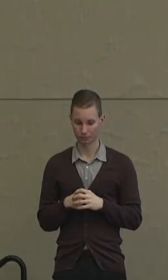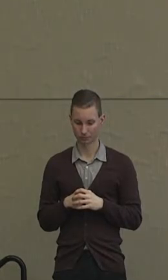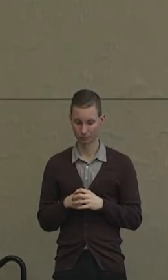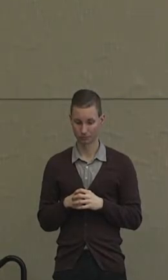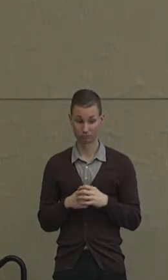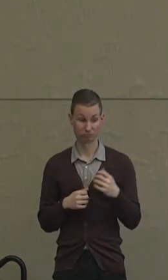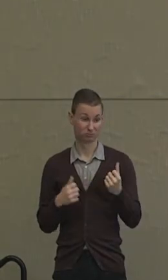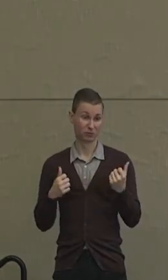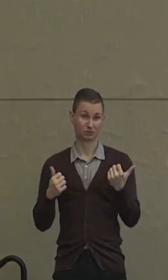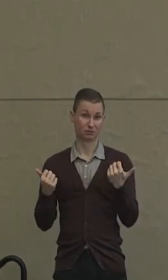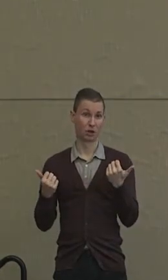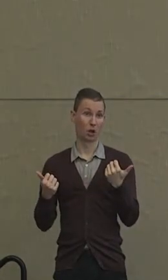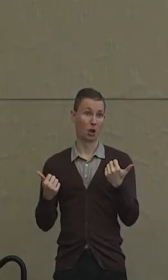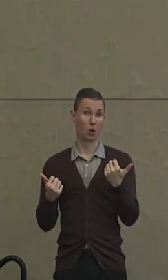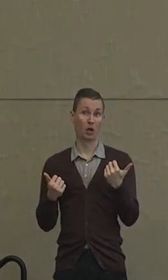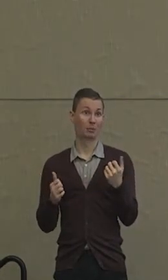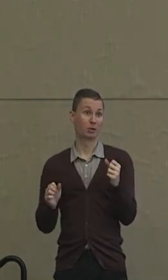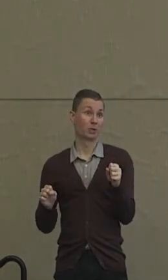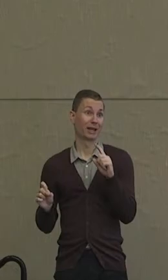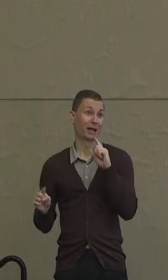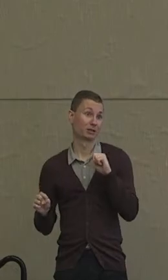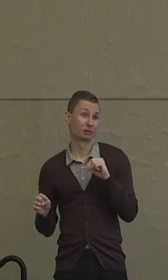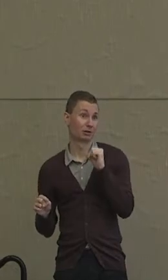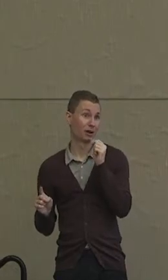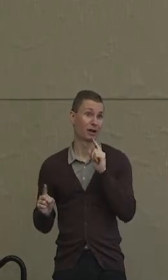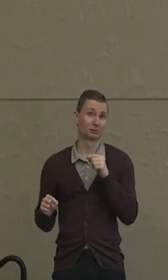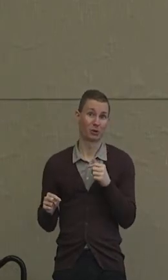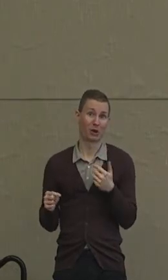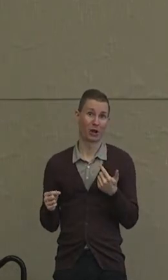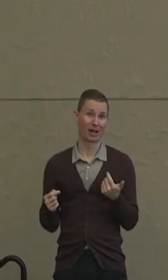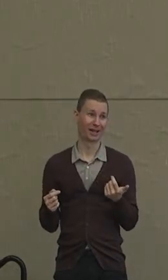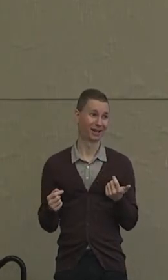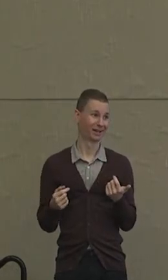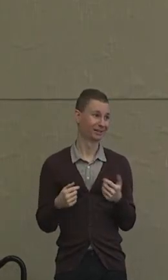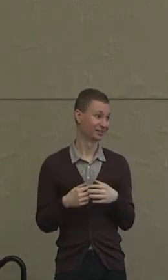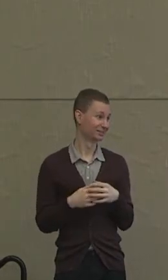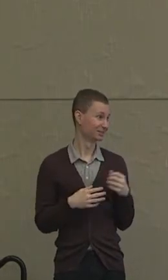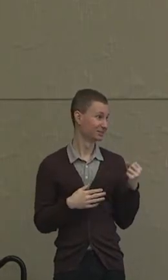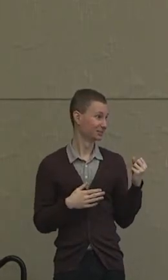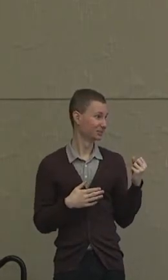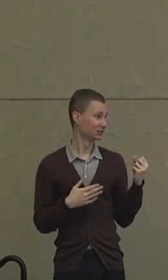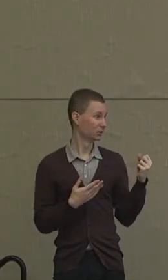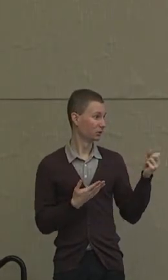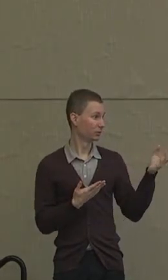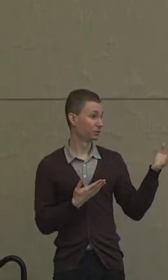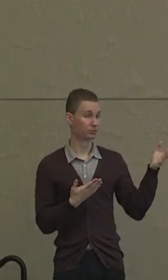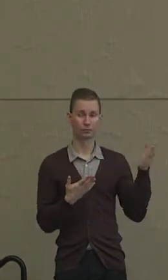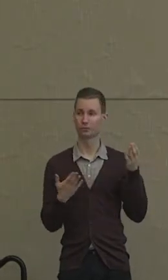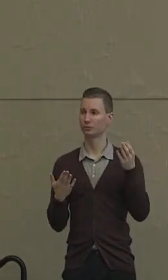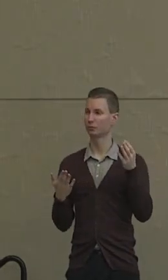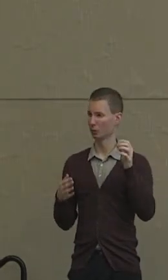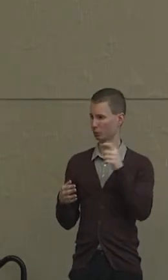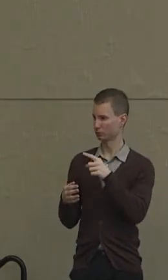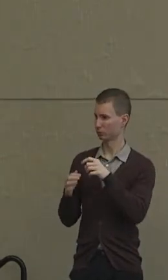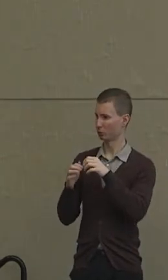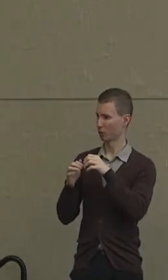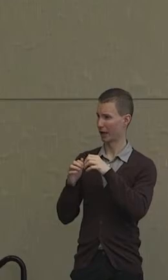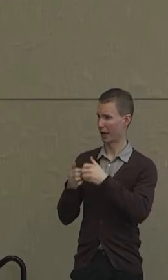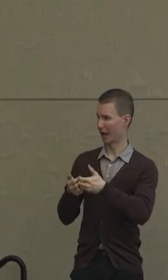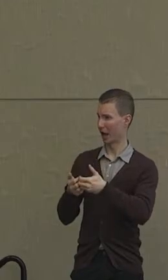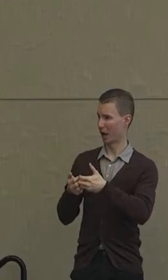Mm-hmm. Which you can answer or not answer, because I have more. Yeah. I have more. No. Well, the question is, how does it lead